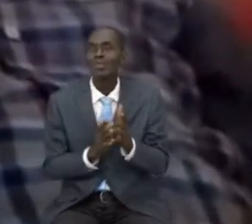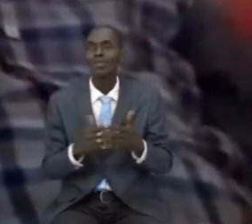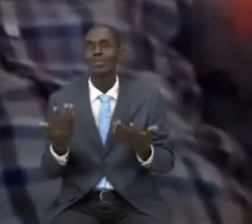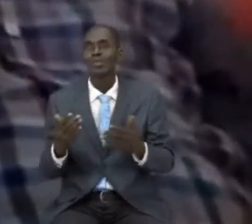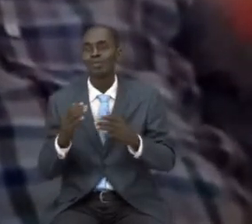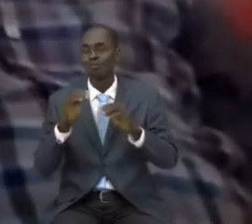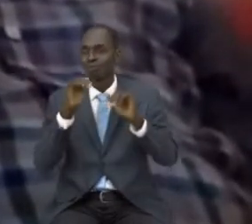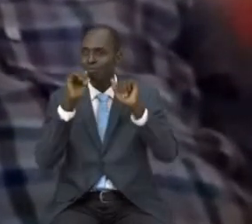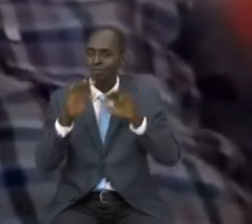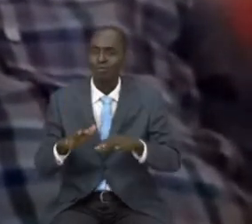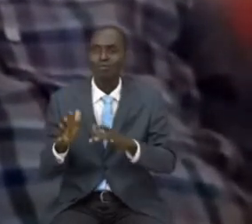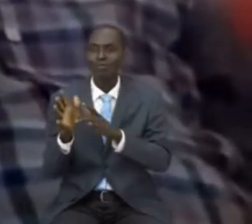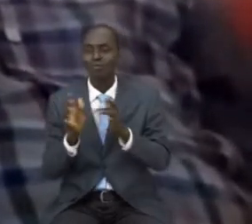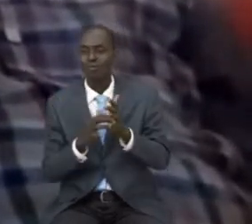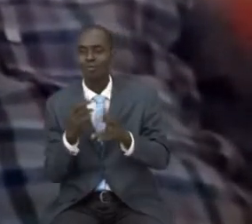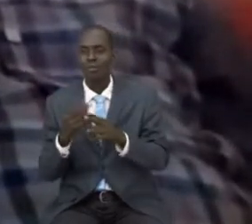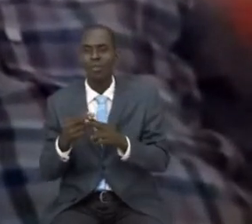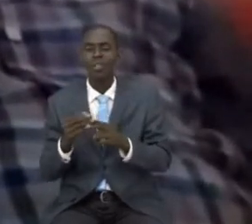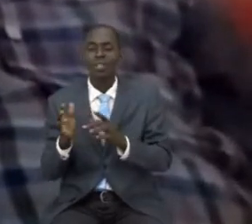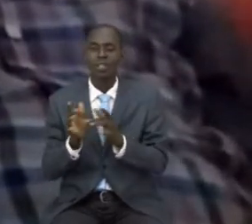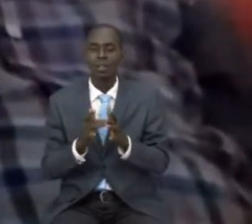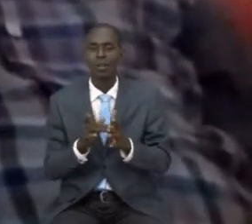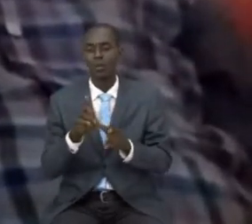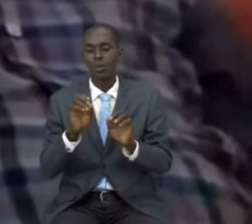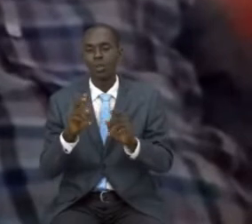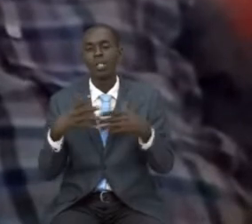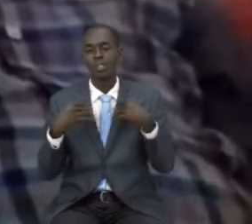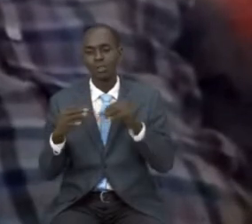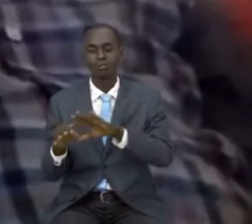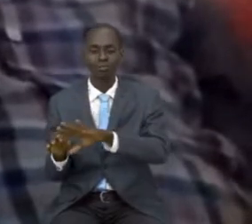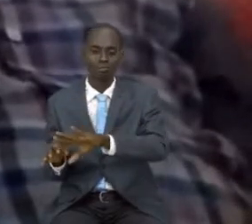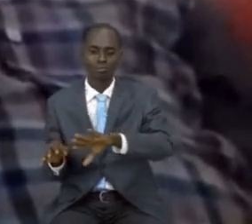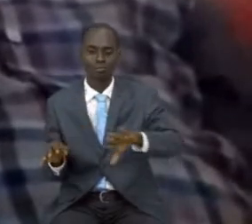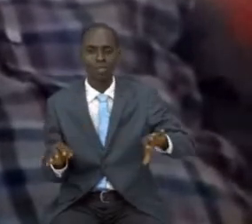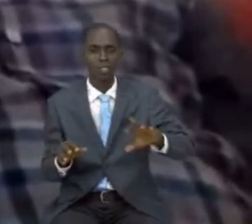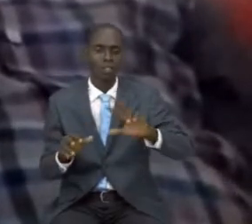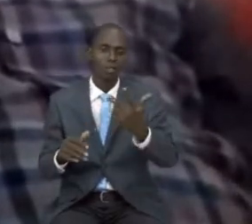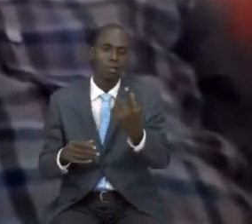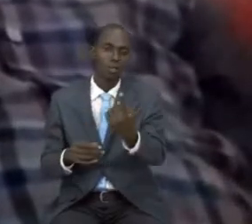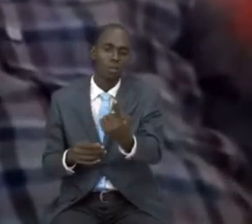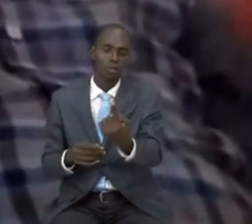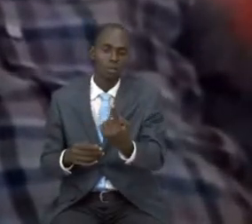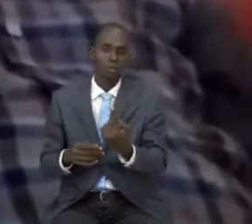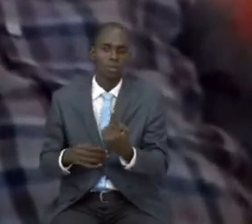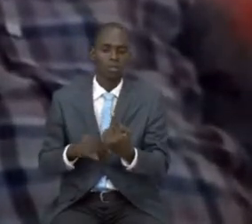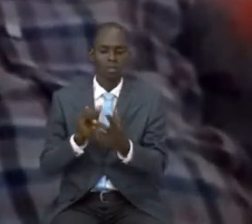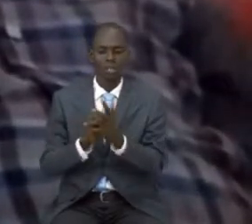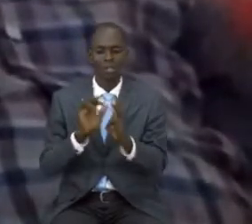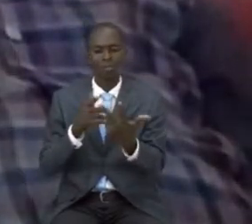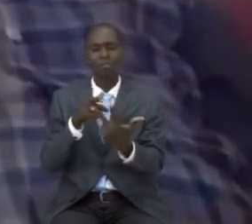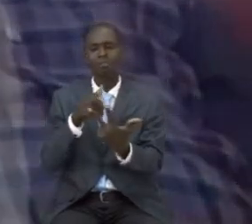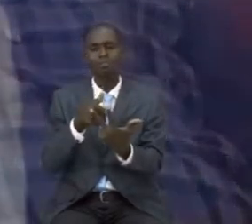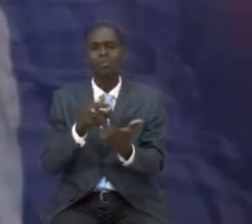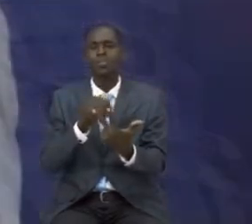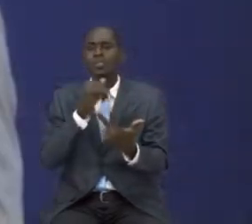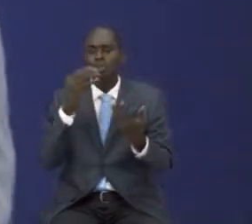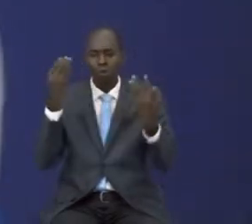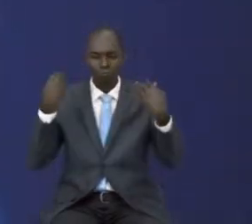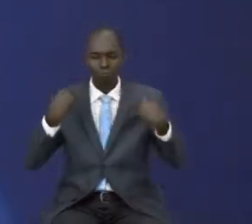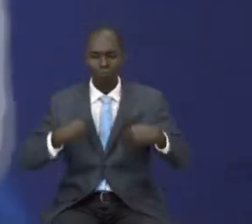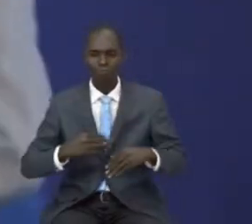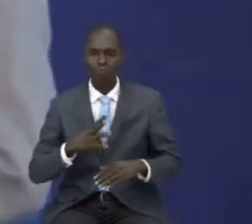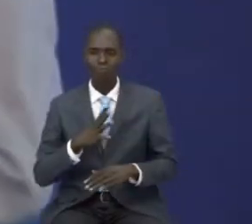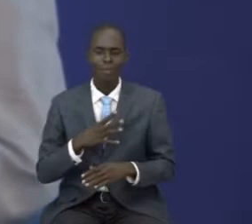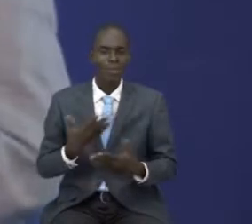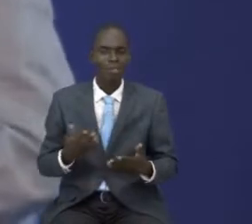Like, okay, you're here. And then the third one just came, and he wasn't dressing like the other people. He